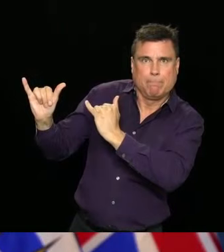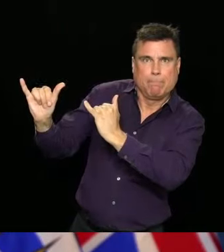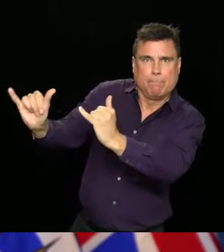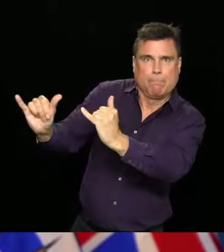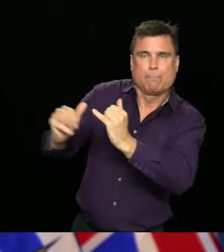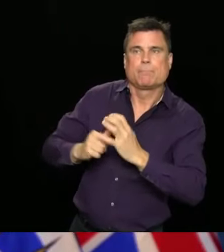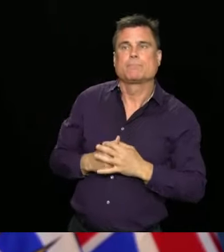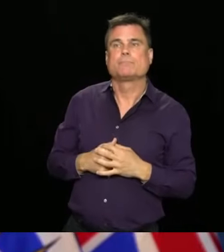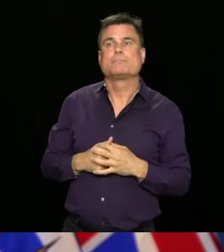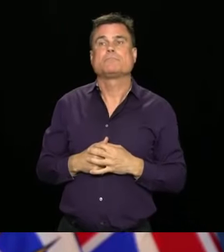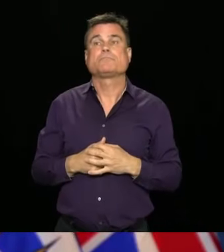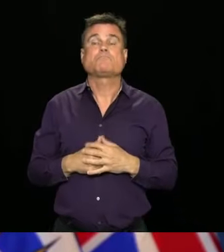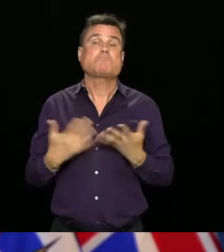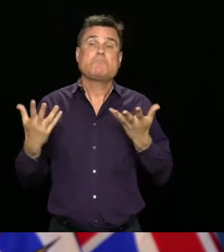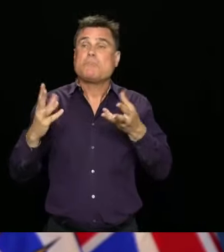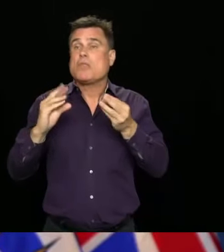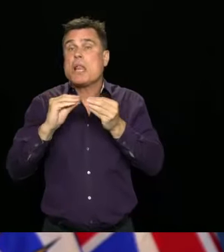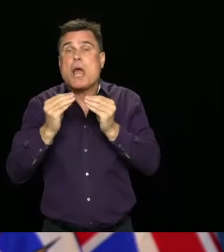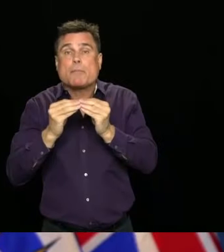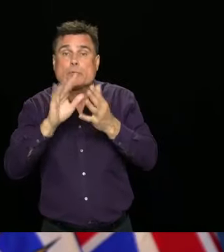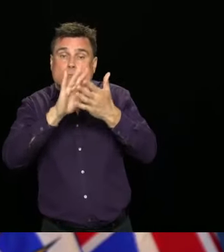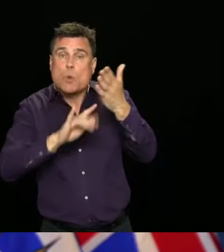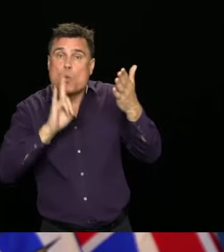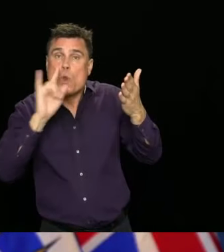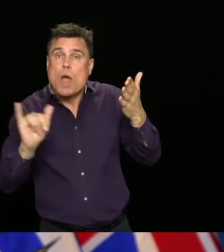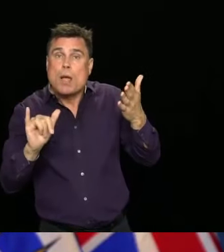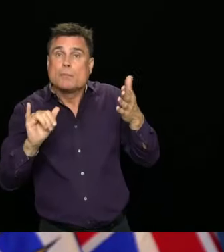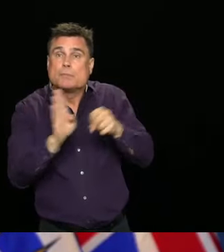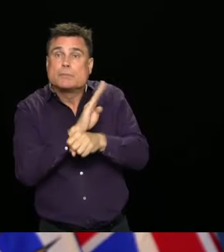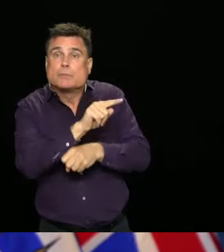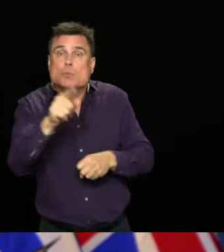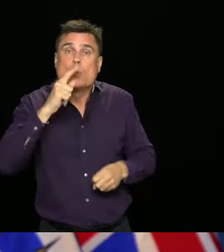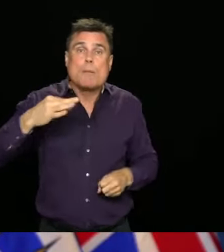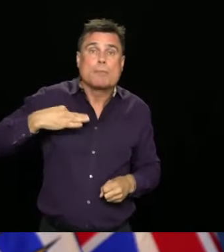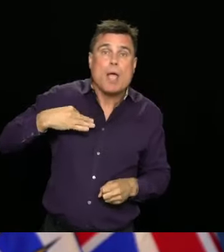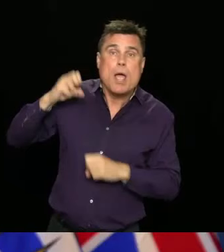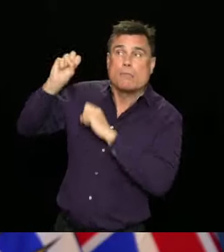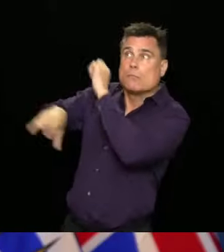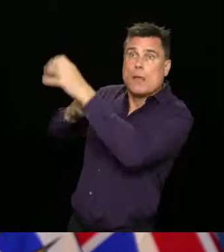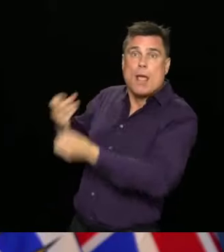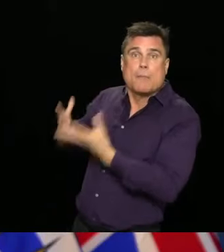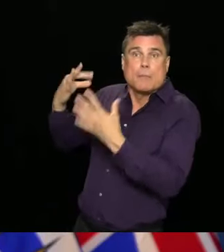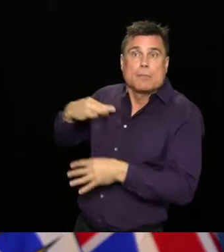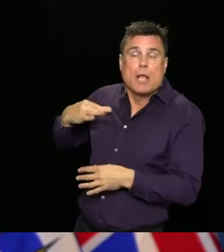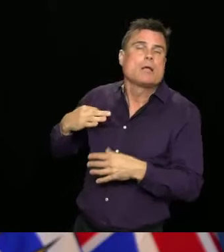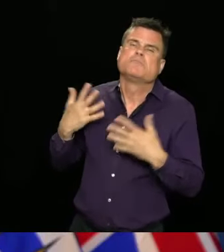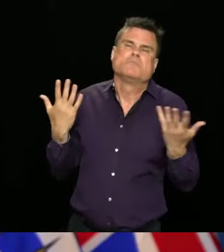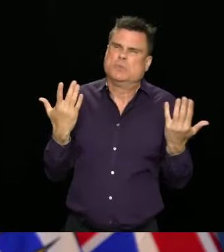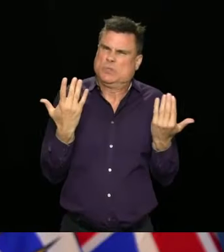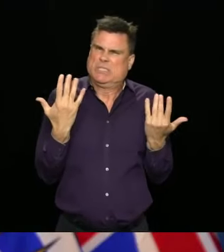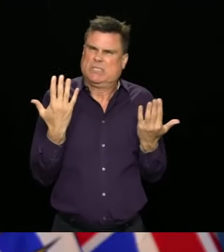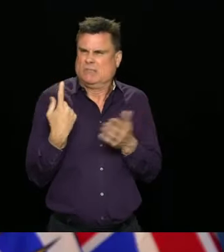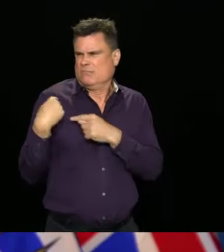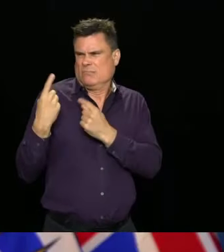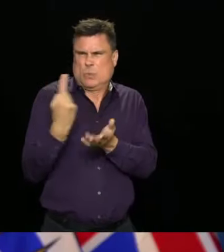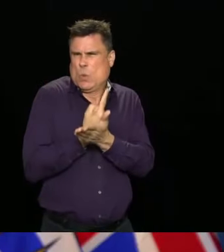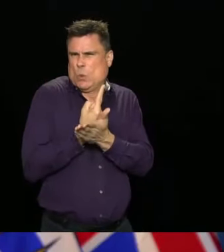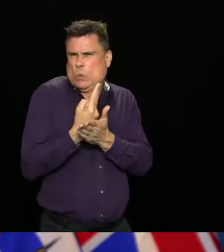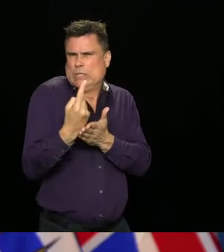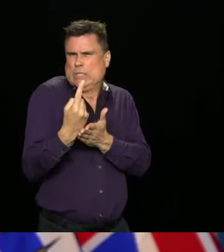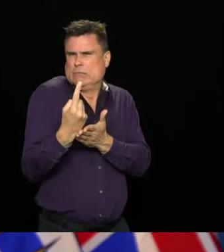along. Numbers-wise, again, there's not a lot of data around how many businesses have applied yet. It's only been a week. But I have to